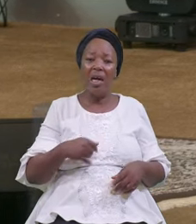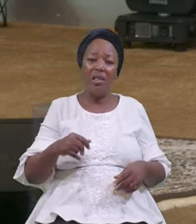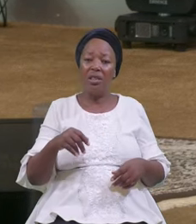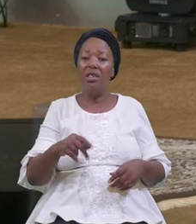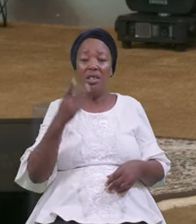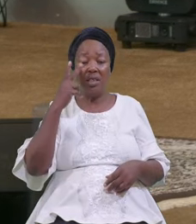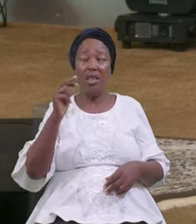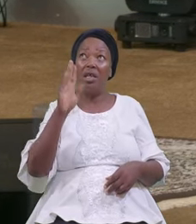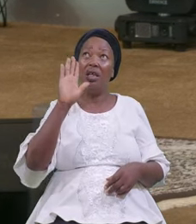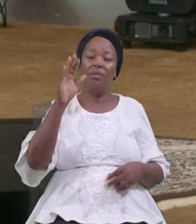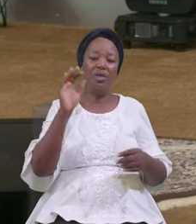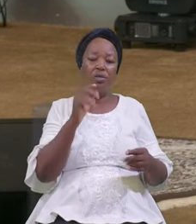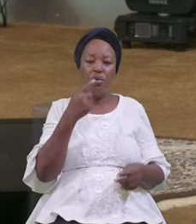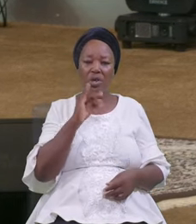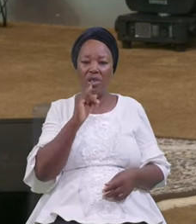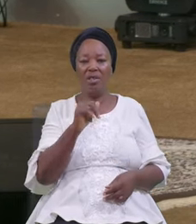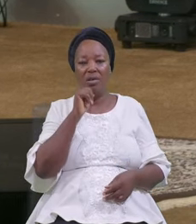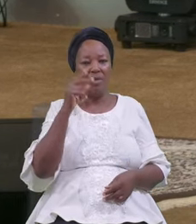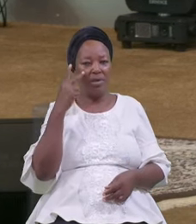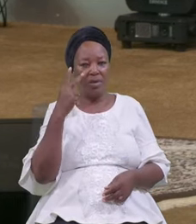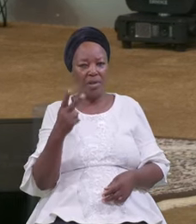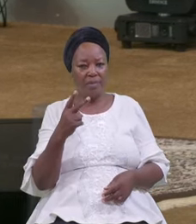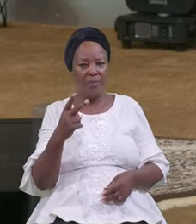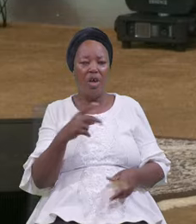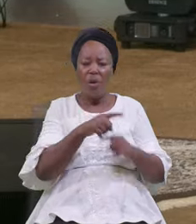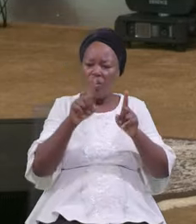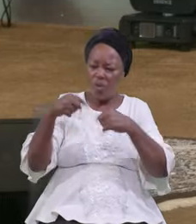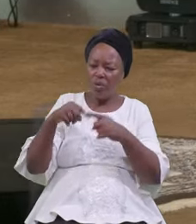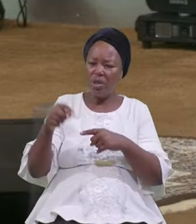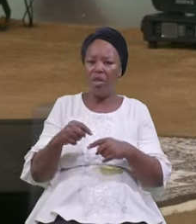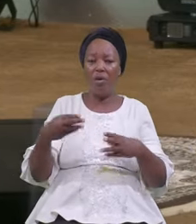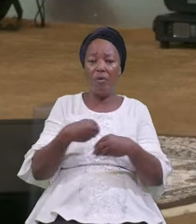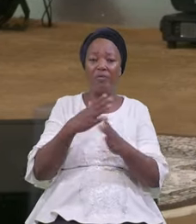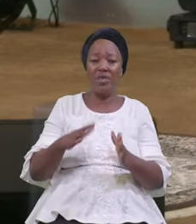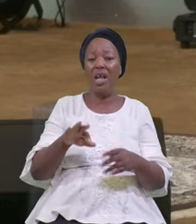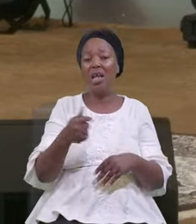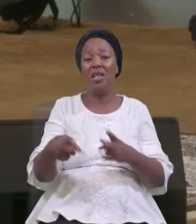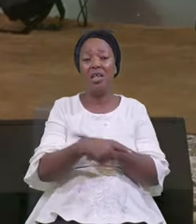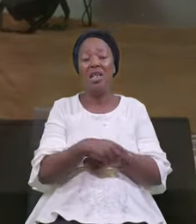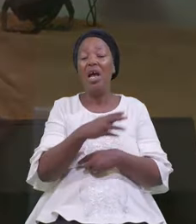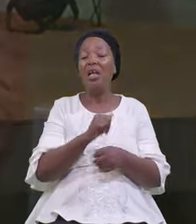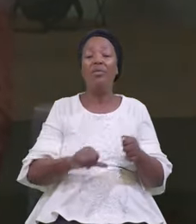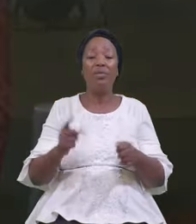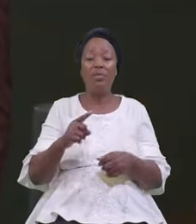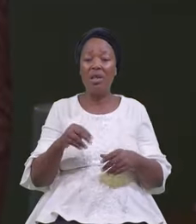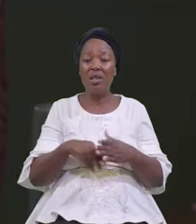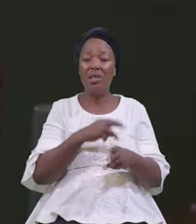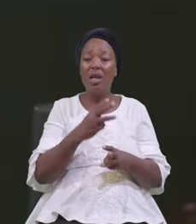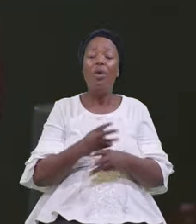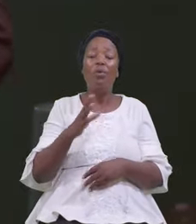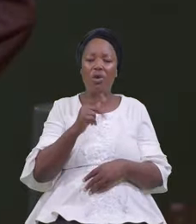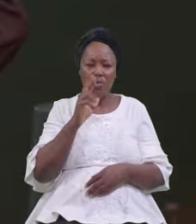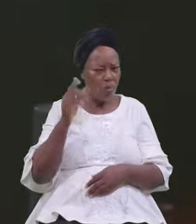who is invisible. When you go to your office any day, every day this year, Would you act and behave as seeing